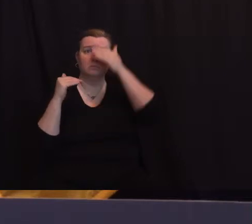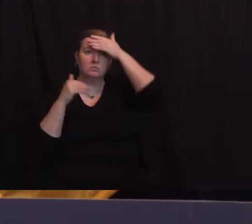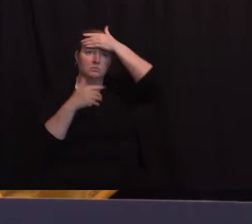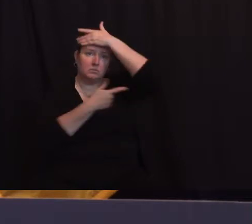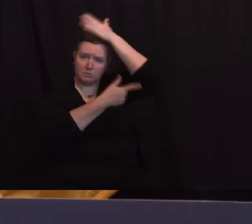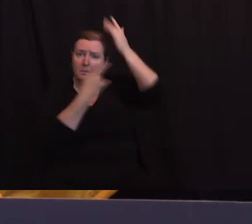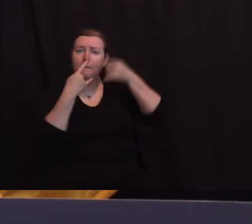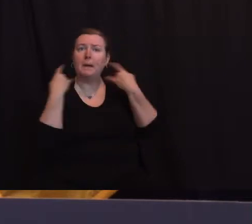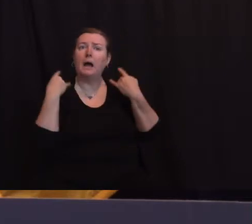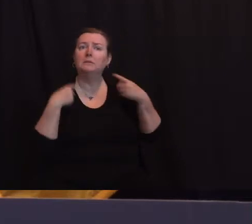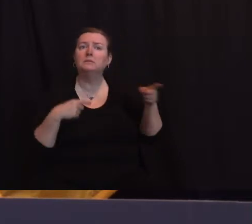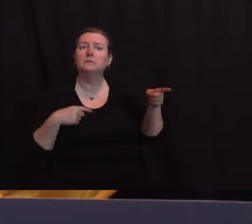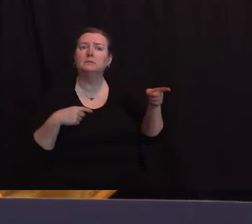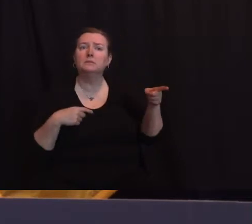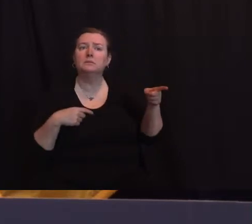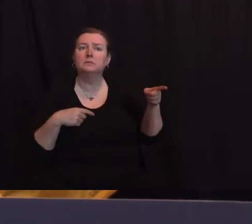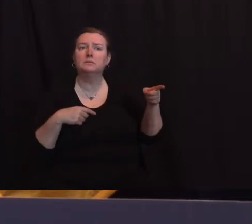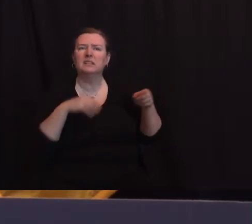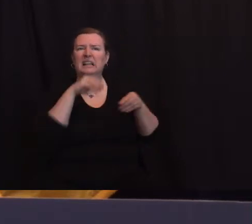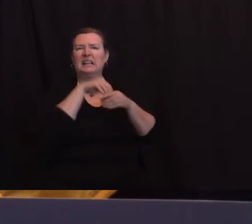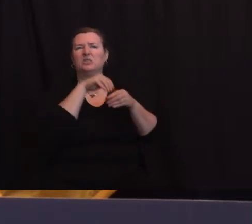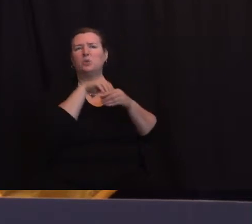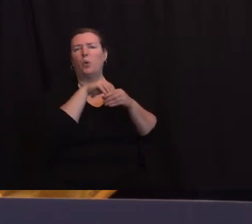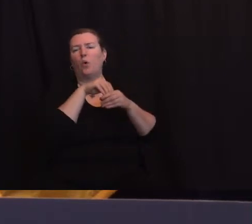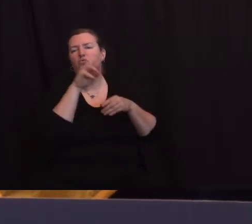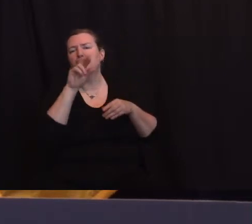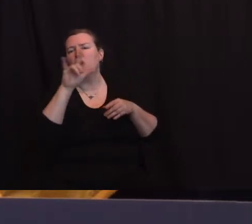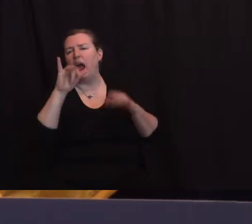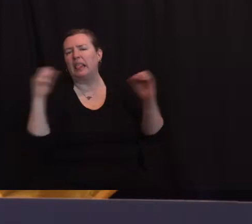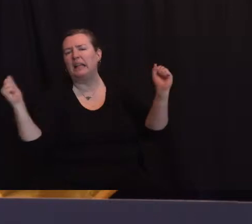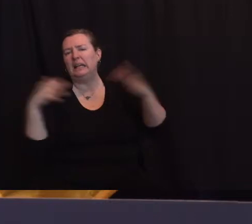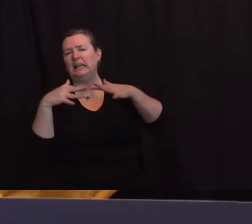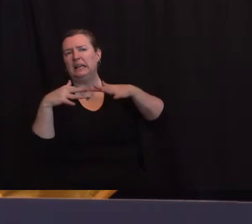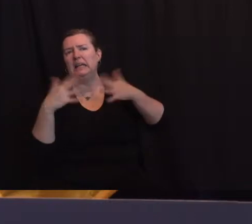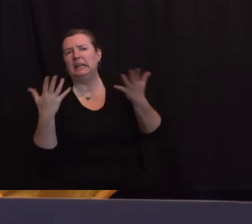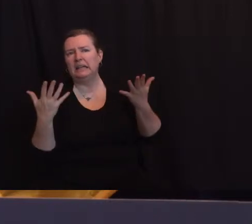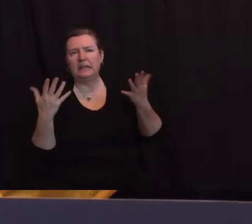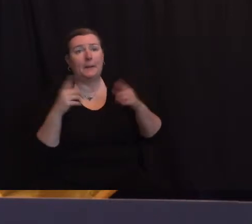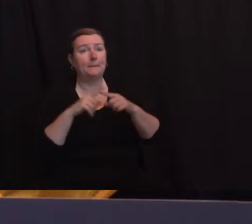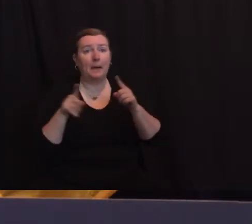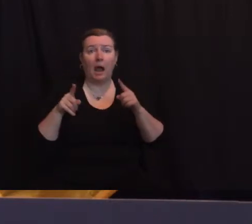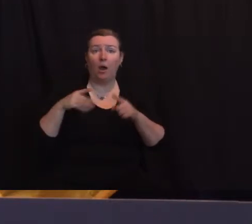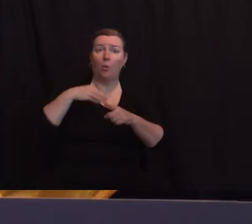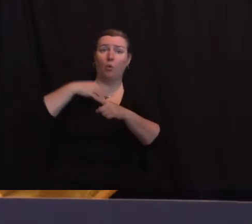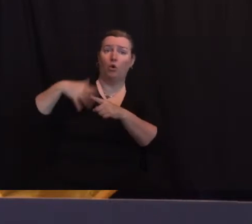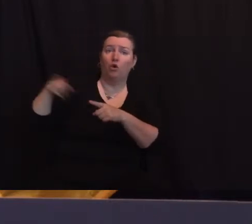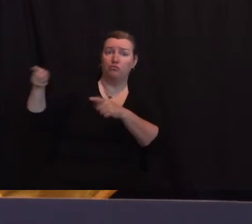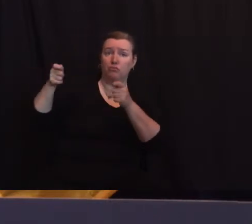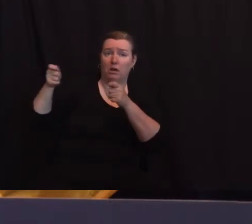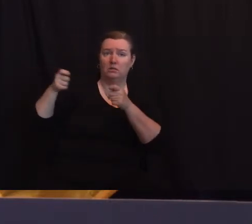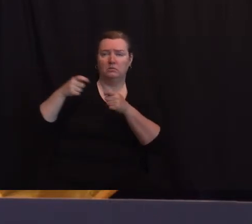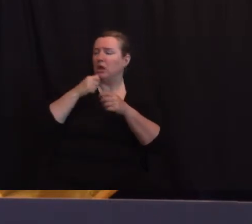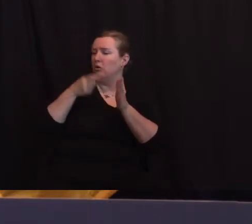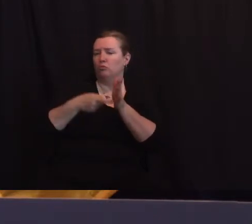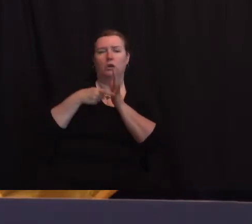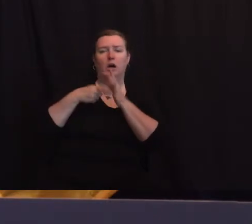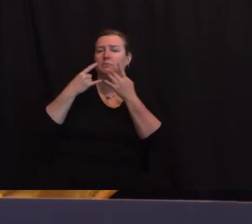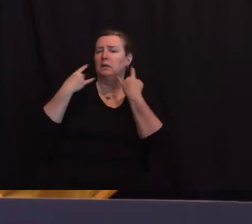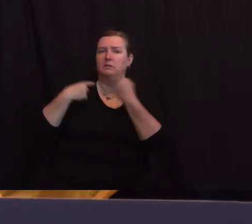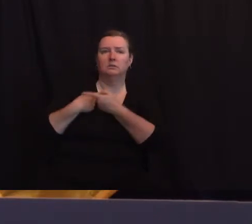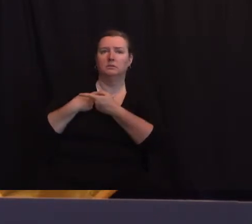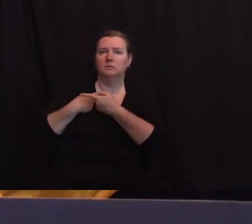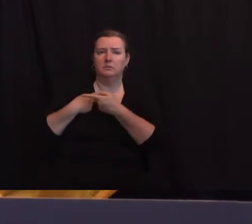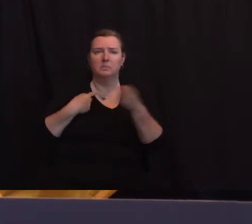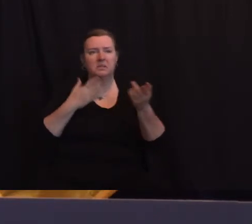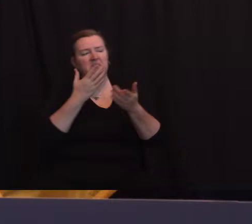That was a situation where the proprietor was not requiring it, but there was an individual, and he was not alone. There were others who were